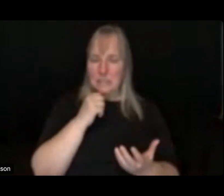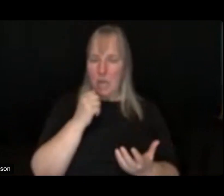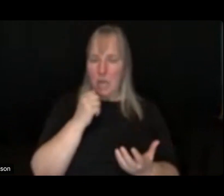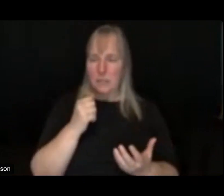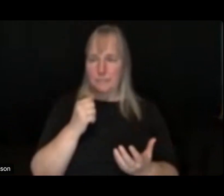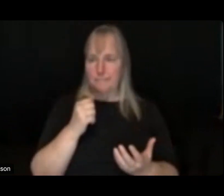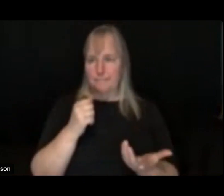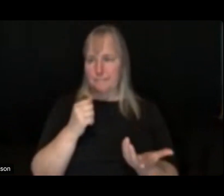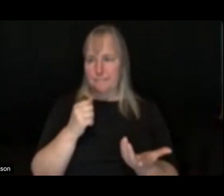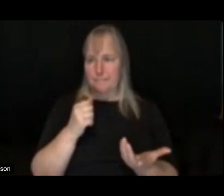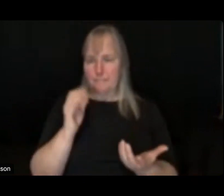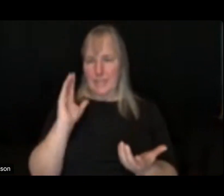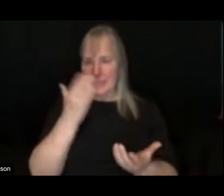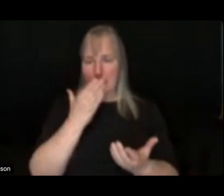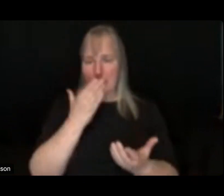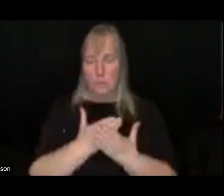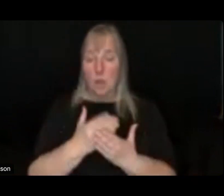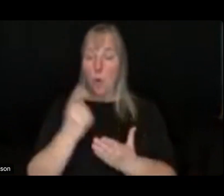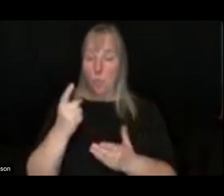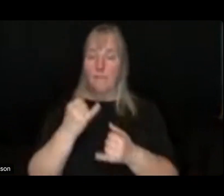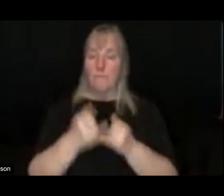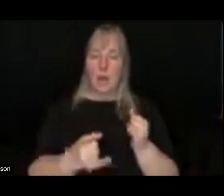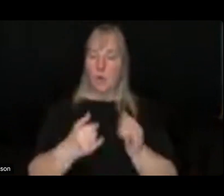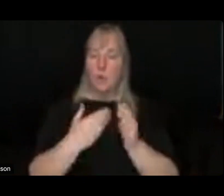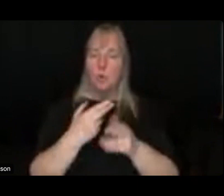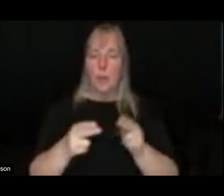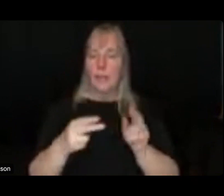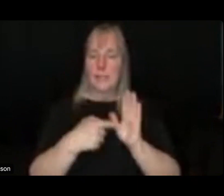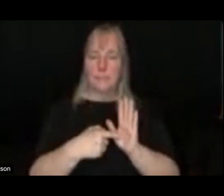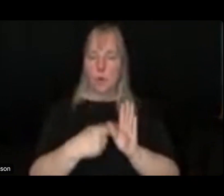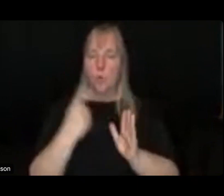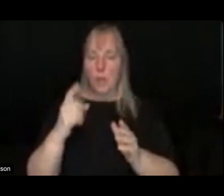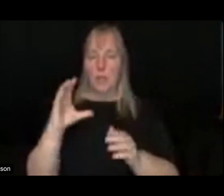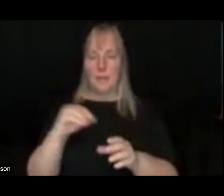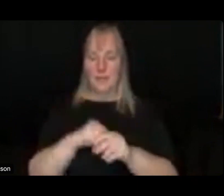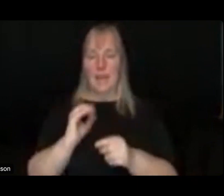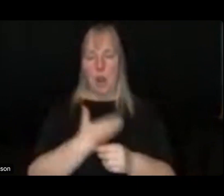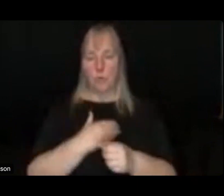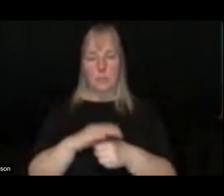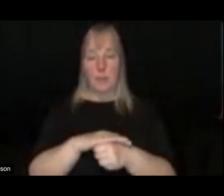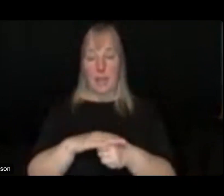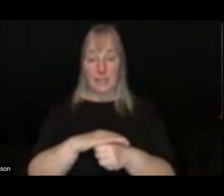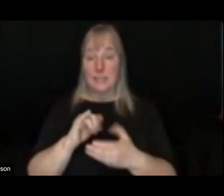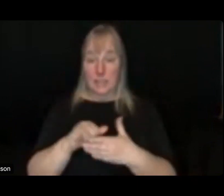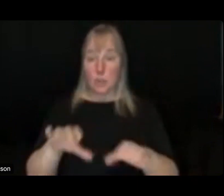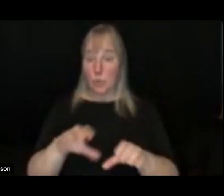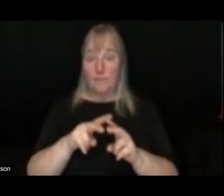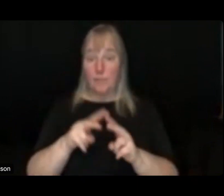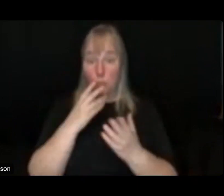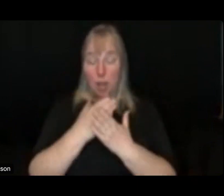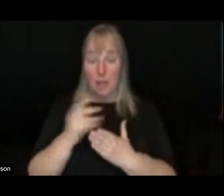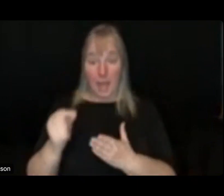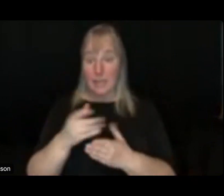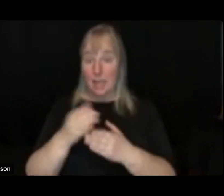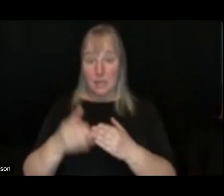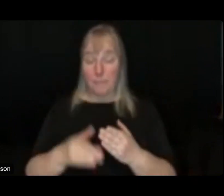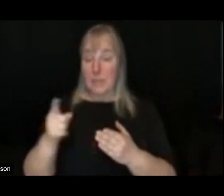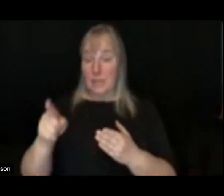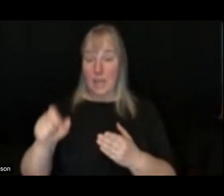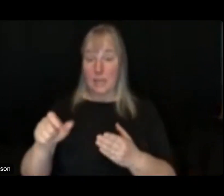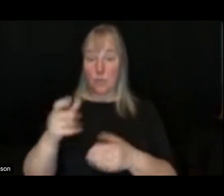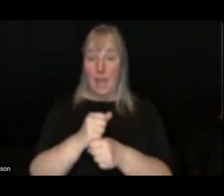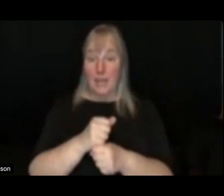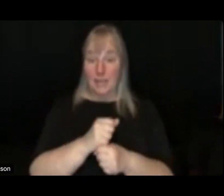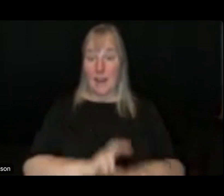Final quick example, we have a company in our space that's doing very well, and he ended up, he had to get investment from Texas